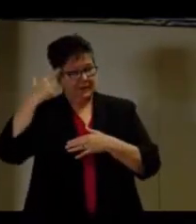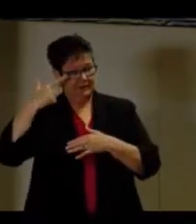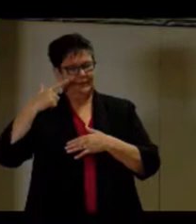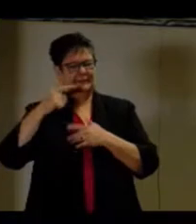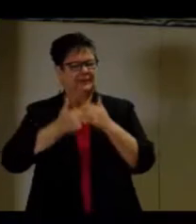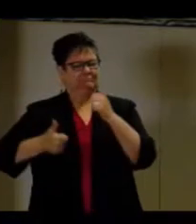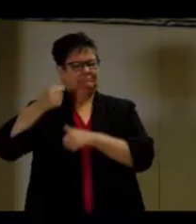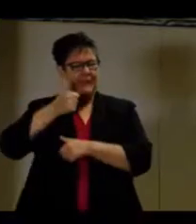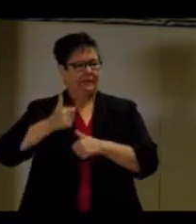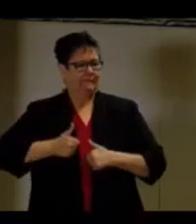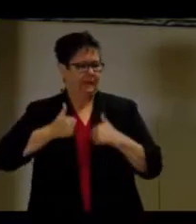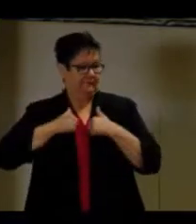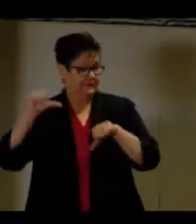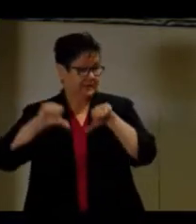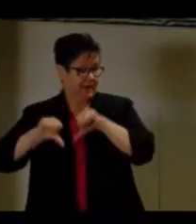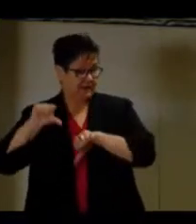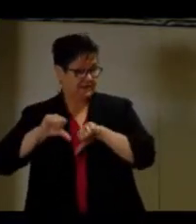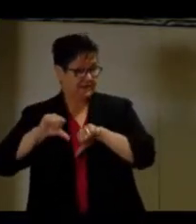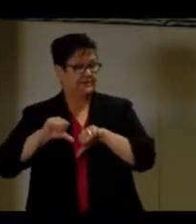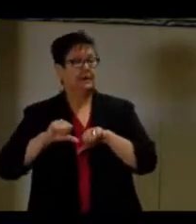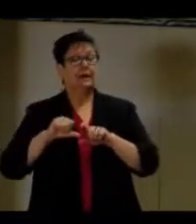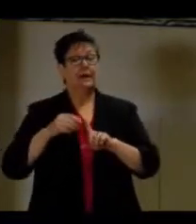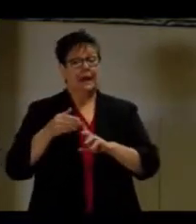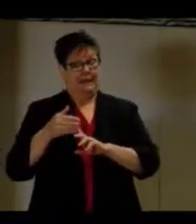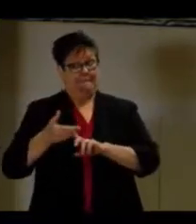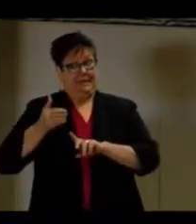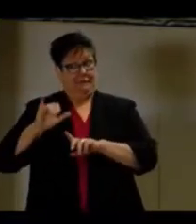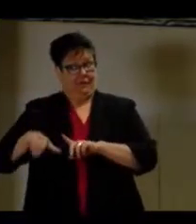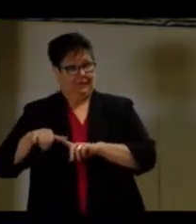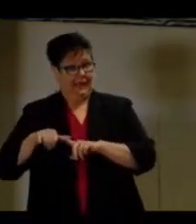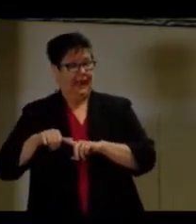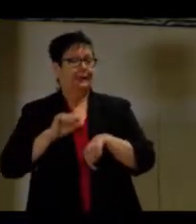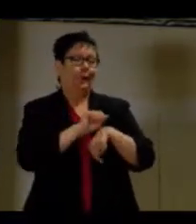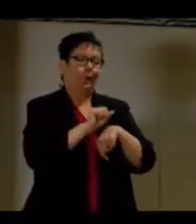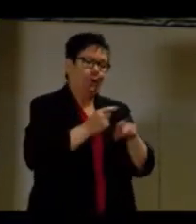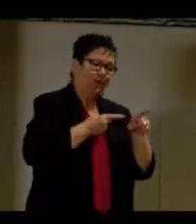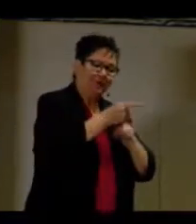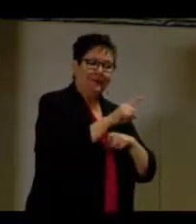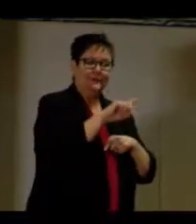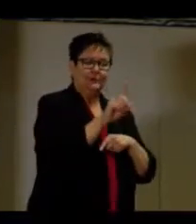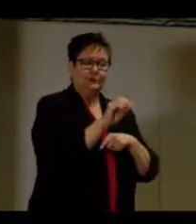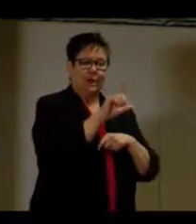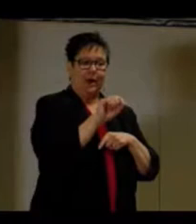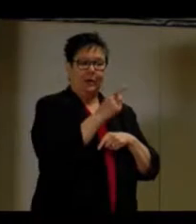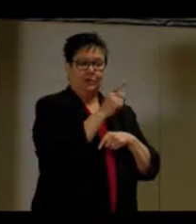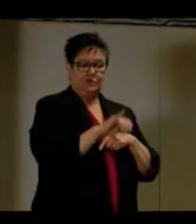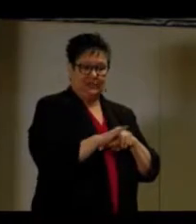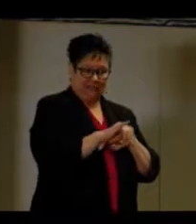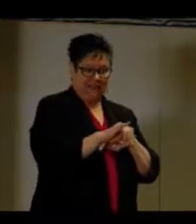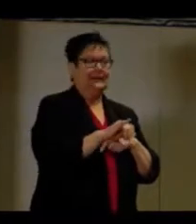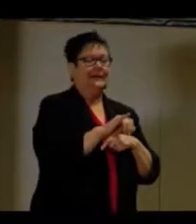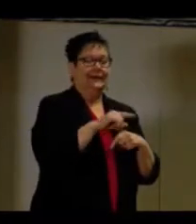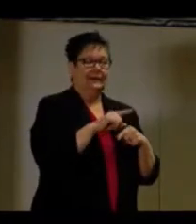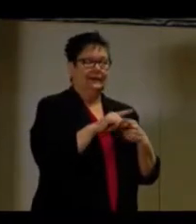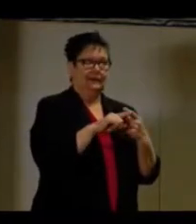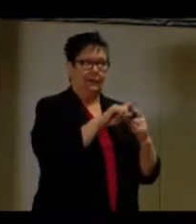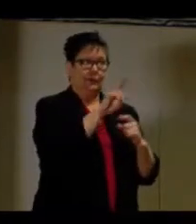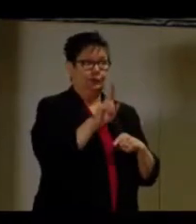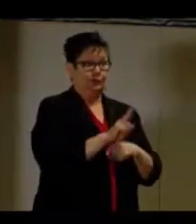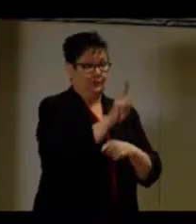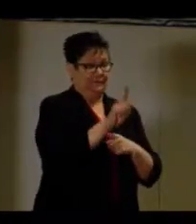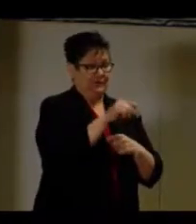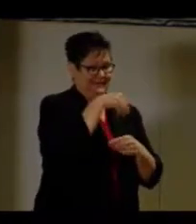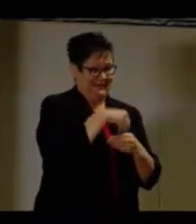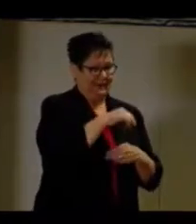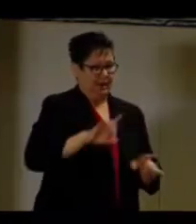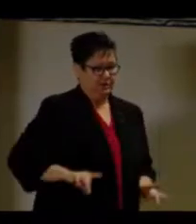sciences. He had previously worked at the Institute of Zoology in London and at the University of Queensland in Australia. And he's